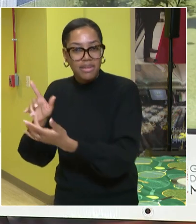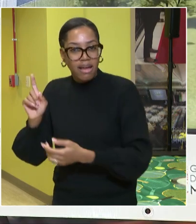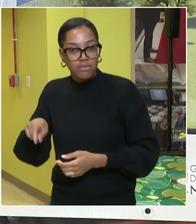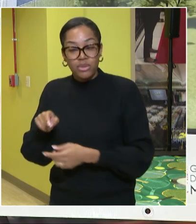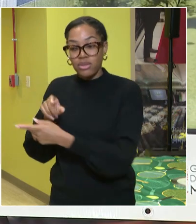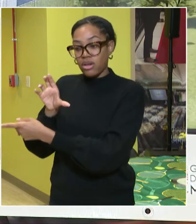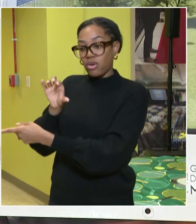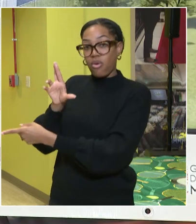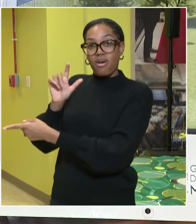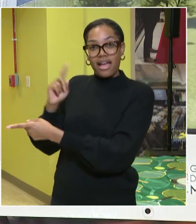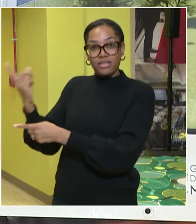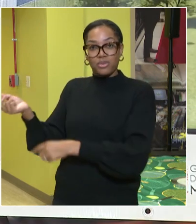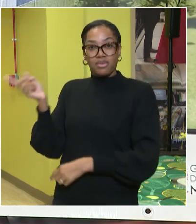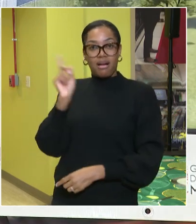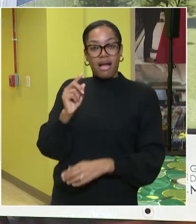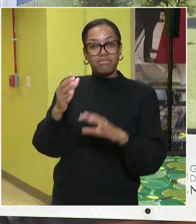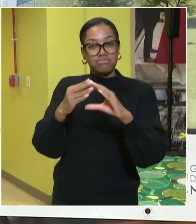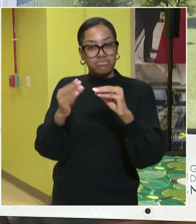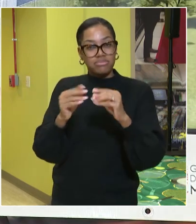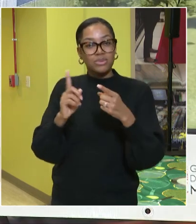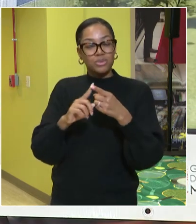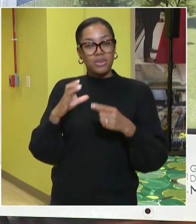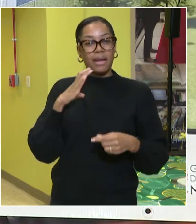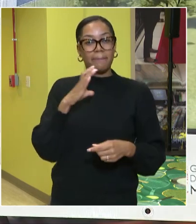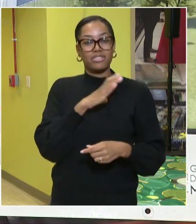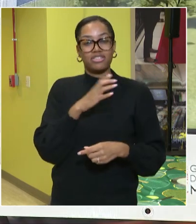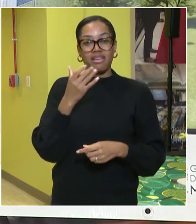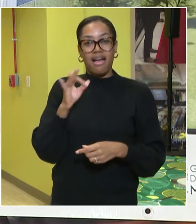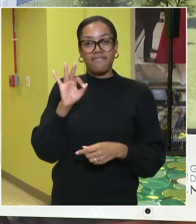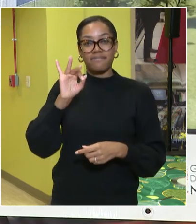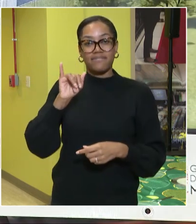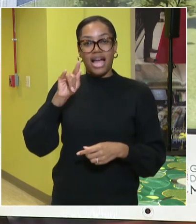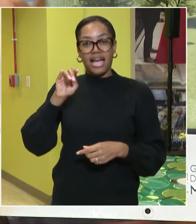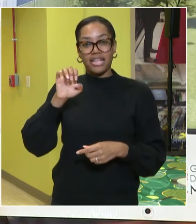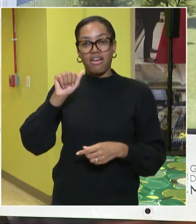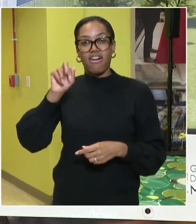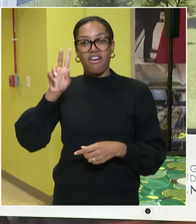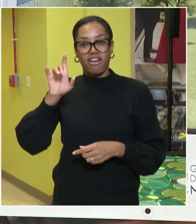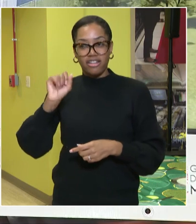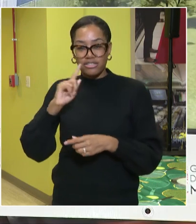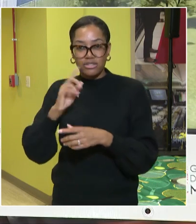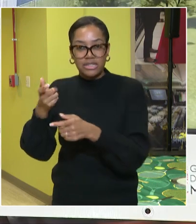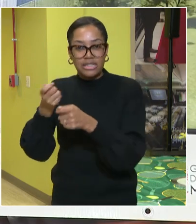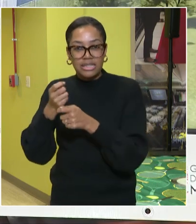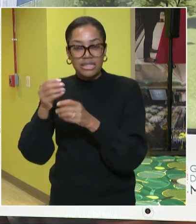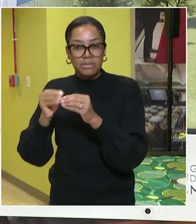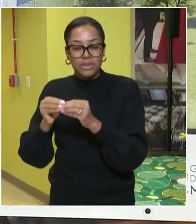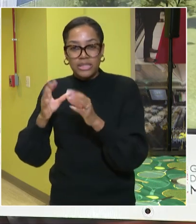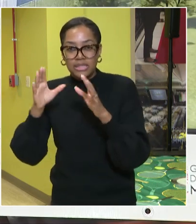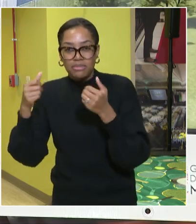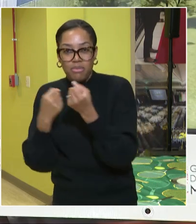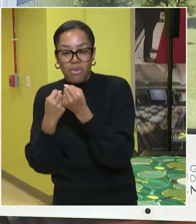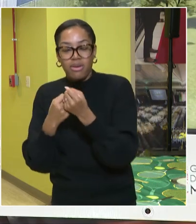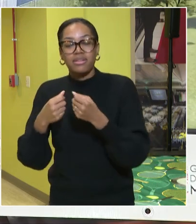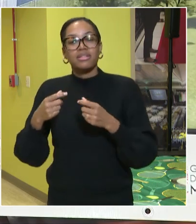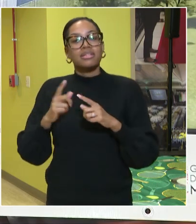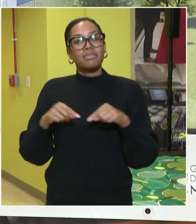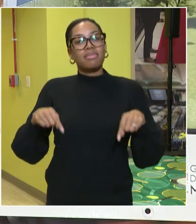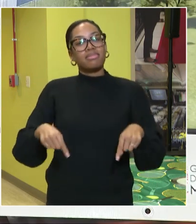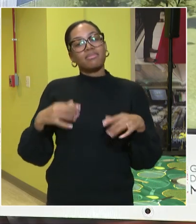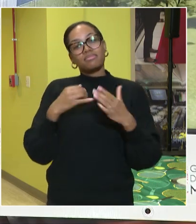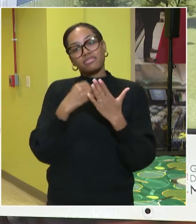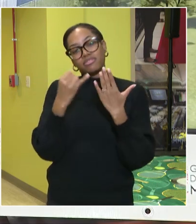Fine Arts to get things moving on the federal side. But the end result of what you see is a well thought out project. Lastly, I want to thank